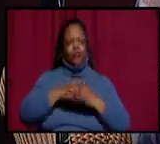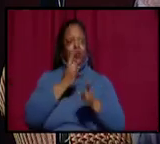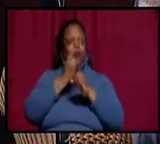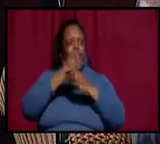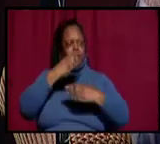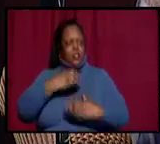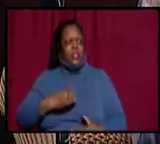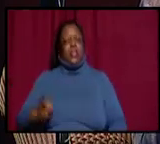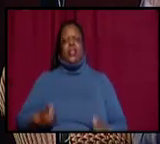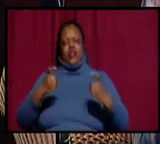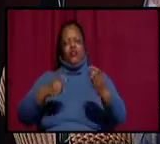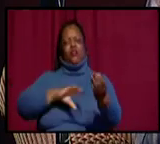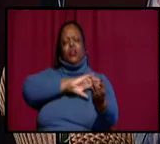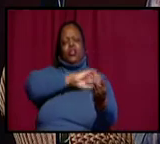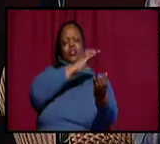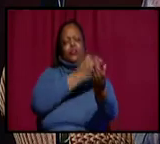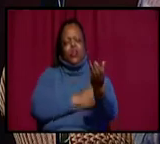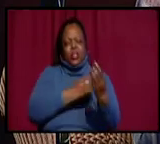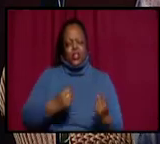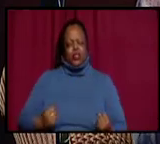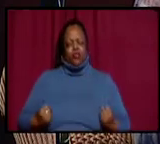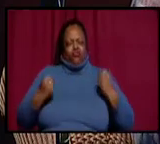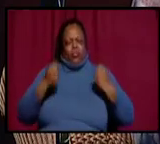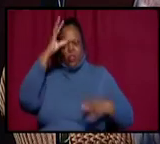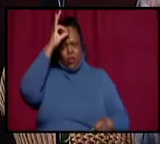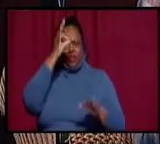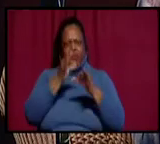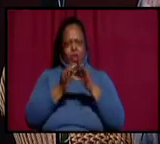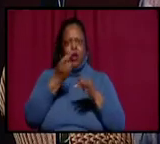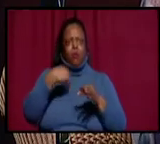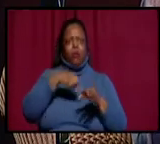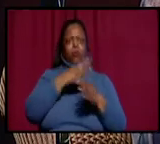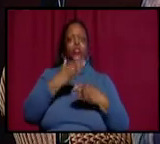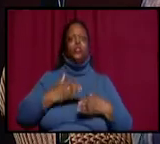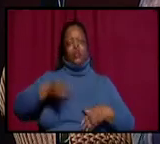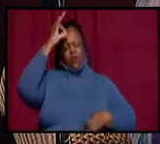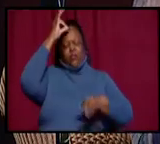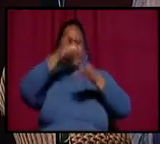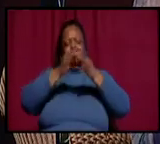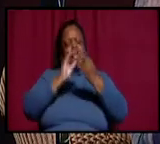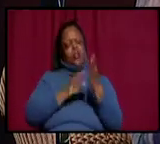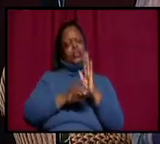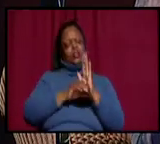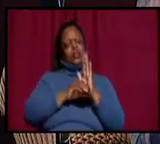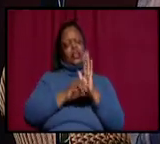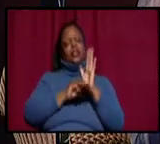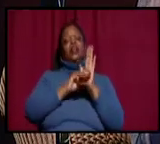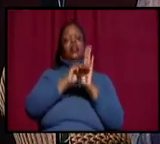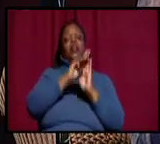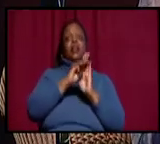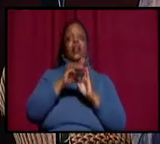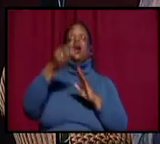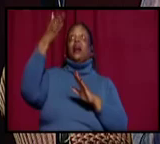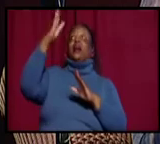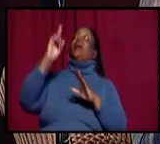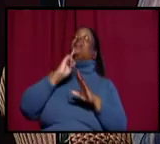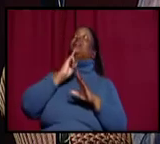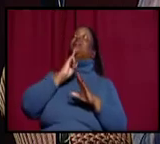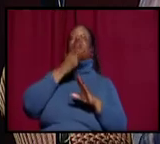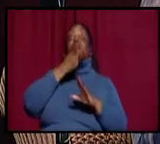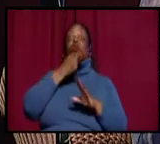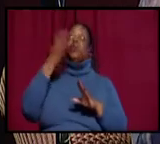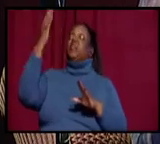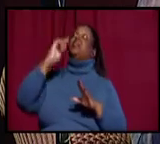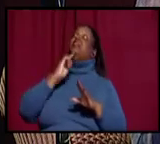would strengthen your faith on tonight. We want your faith to be increased and to know that God is who he say that he is.